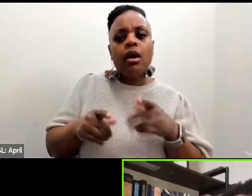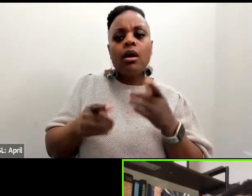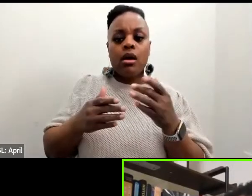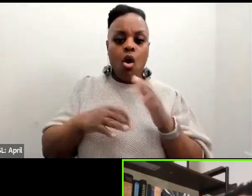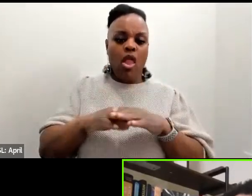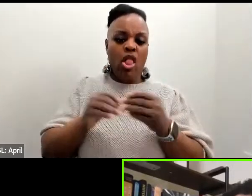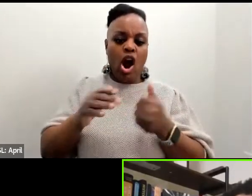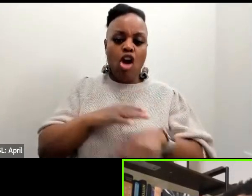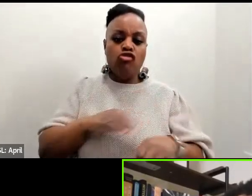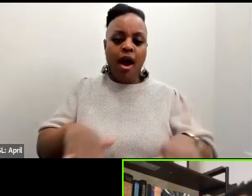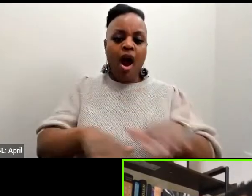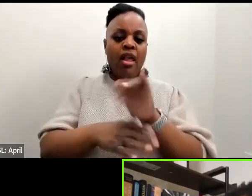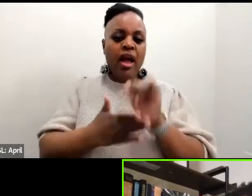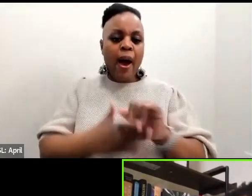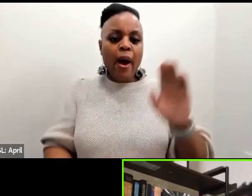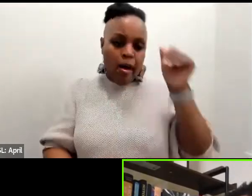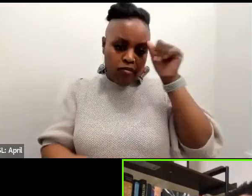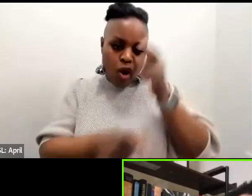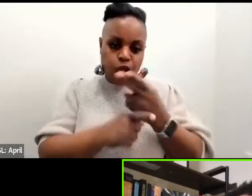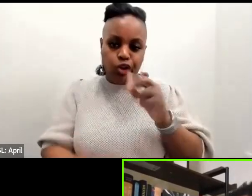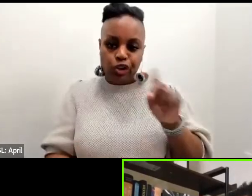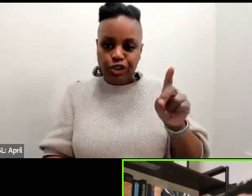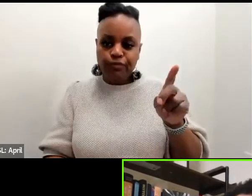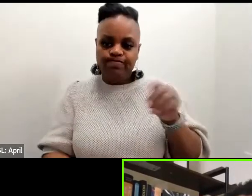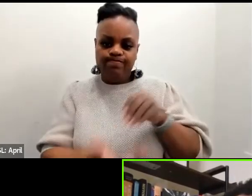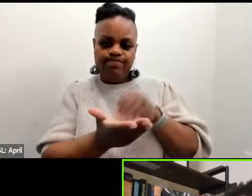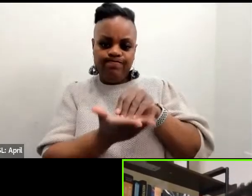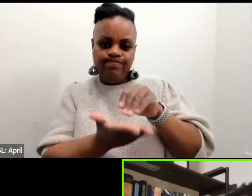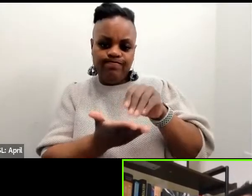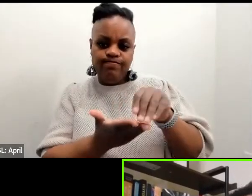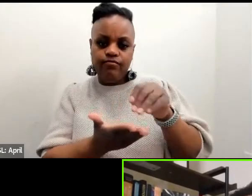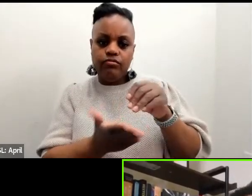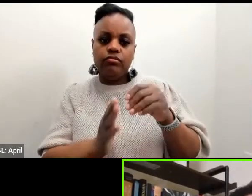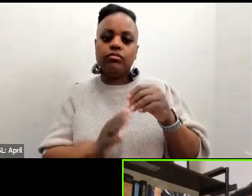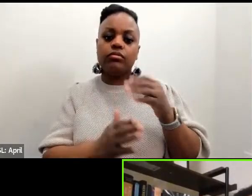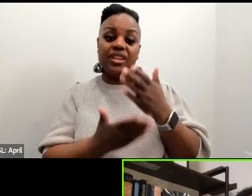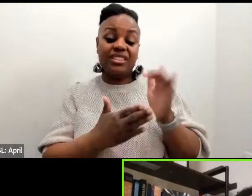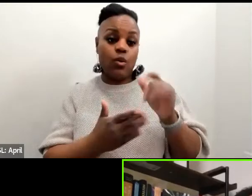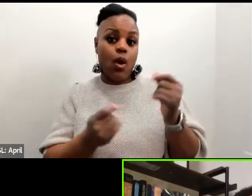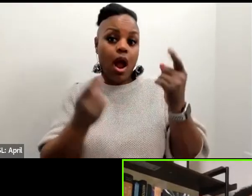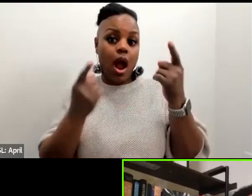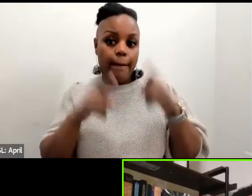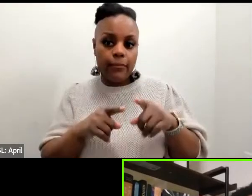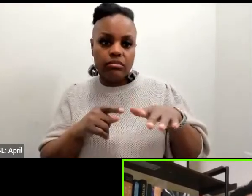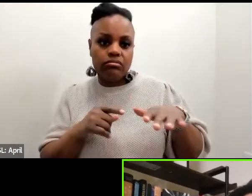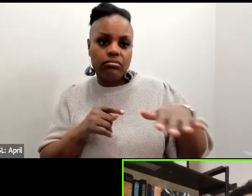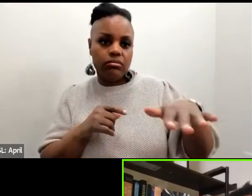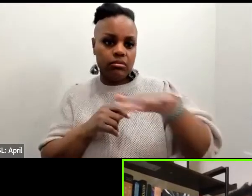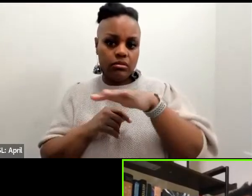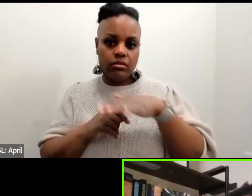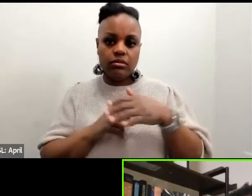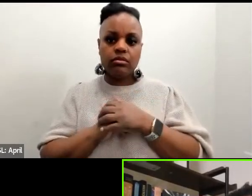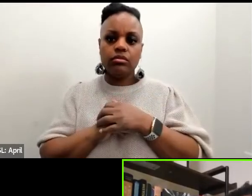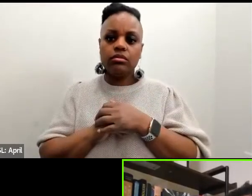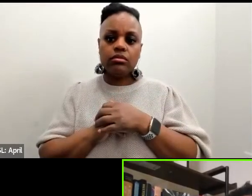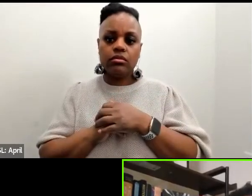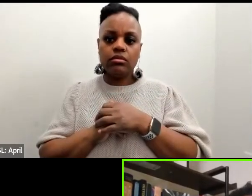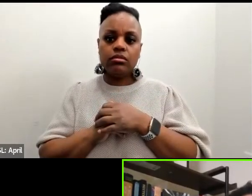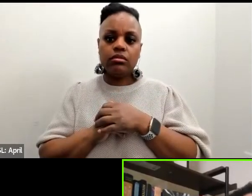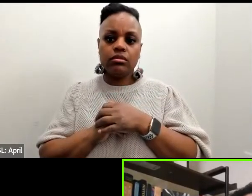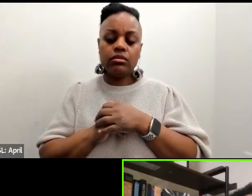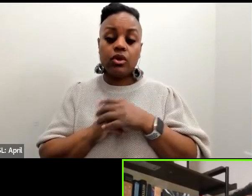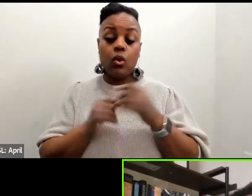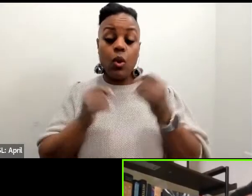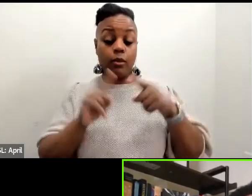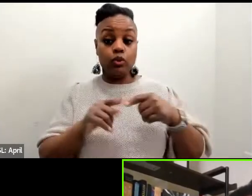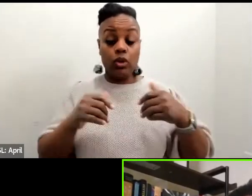debated and what the dynamism looked like between a cohort of youth who were on the street and the leadership that was trying to catch up to